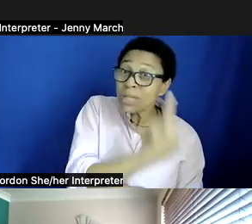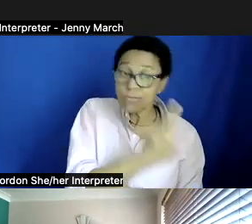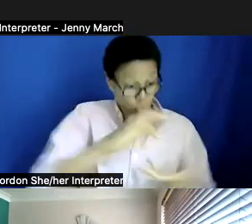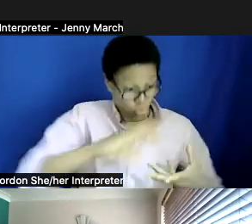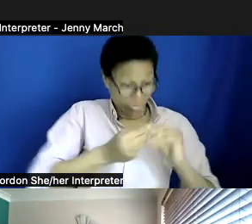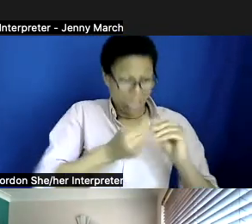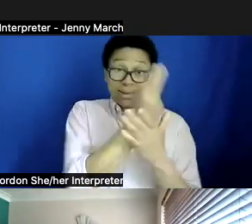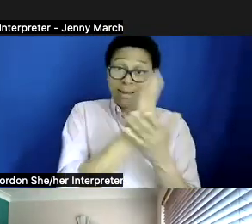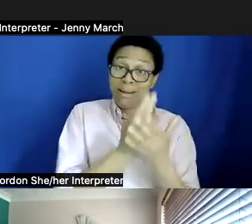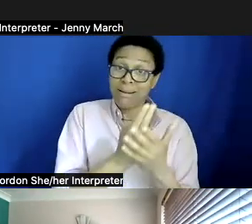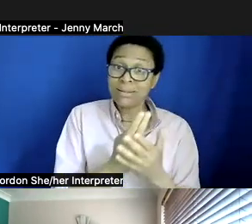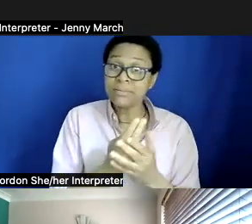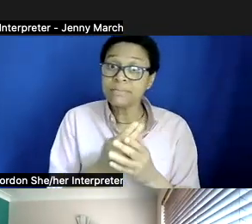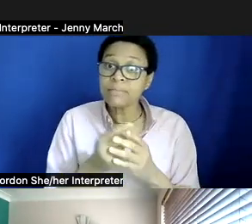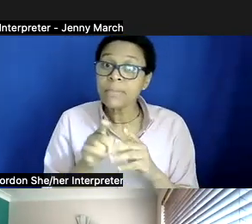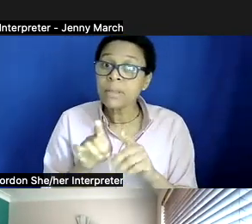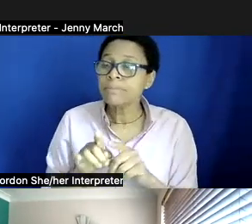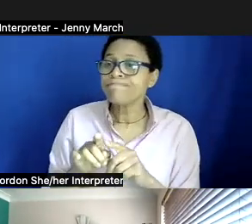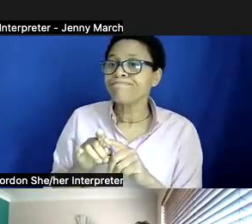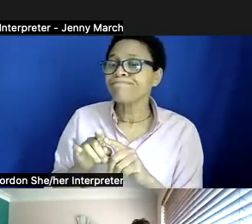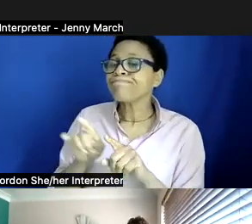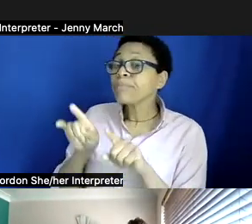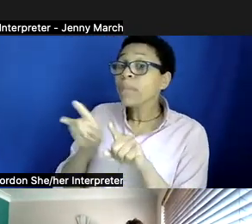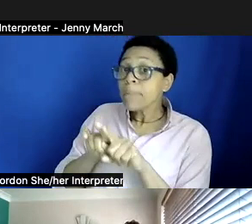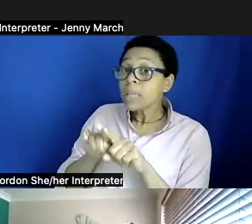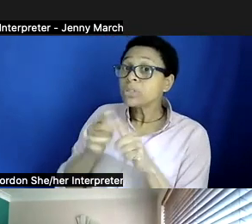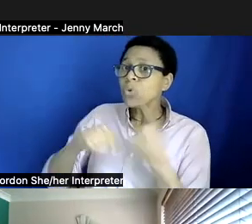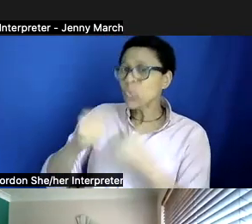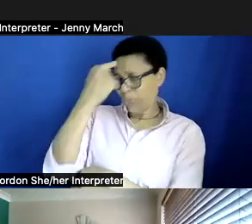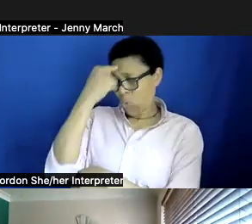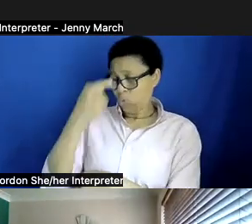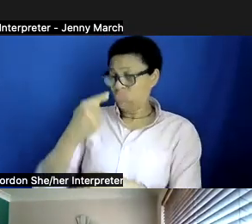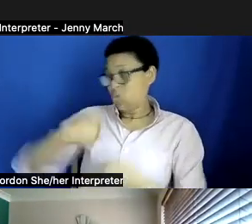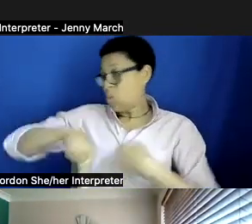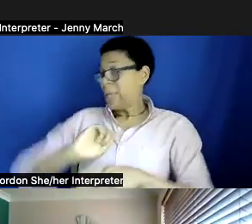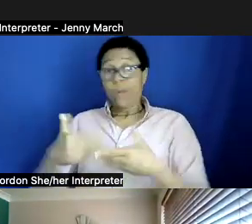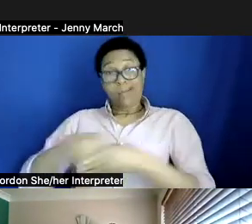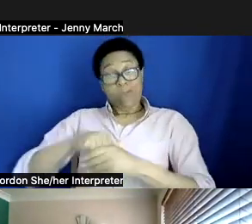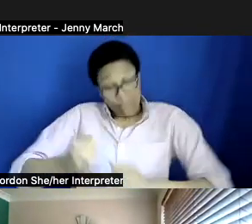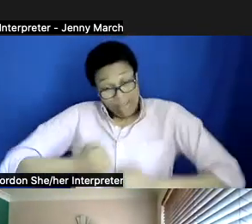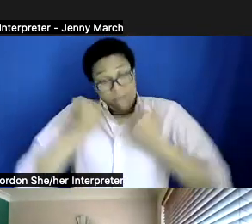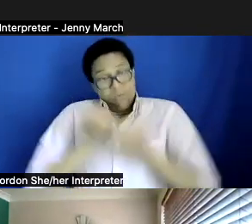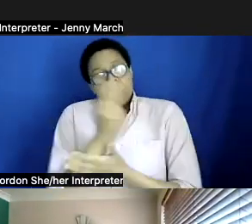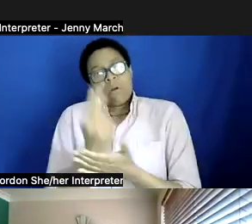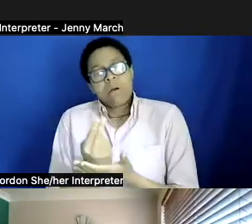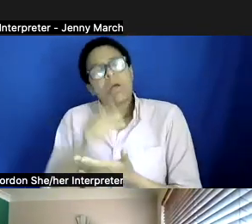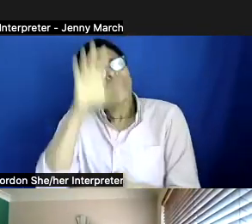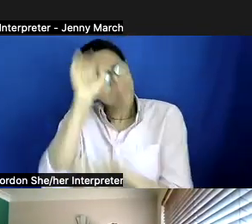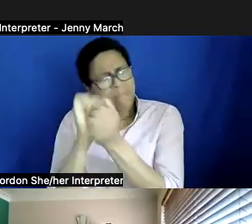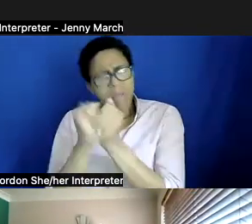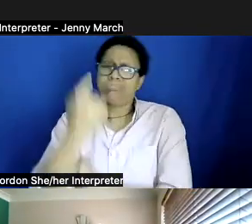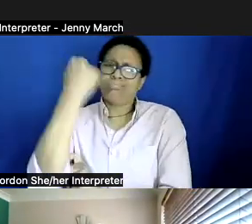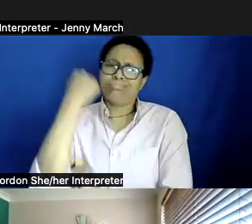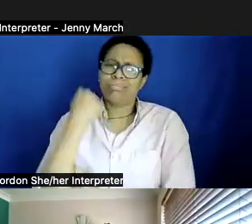artwork. And also I think like really early on we got involved with our own artwork. So I remember an exercise that we did, I think it was just